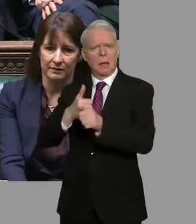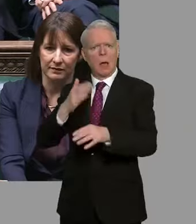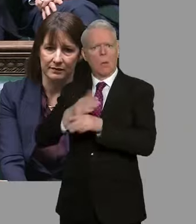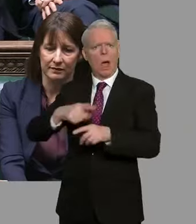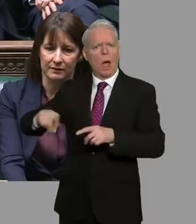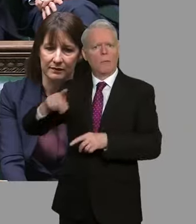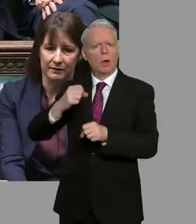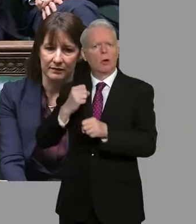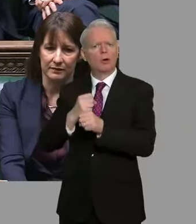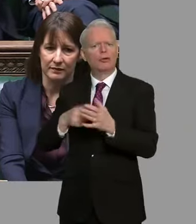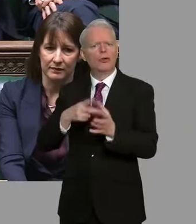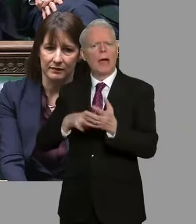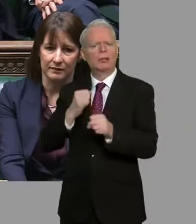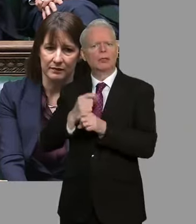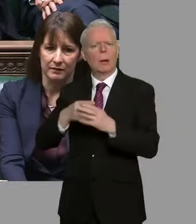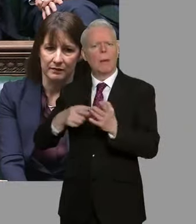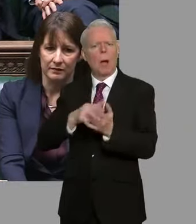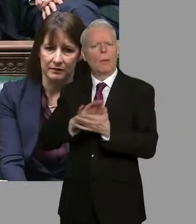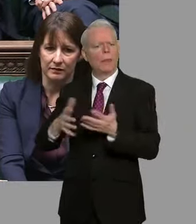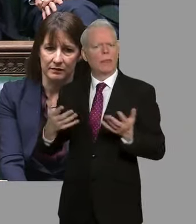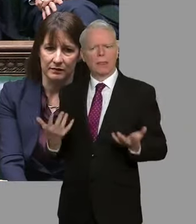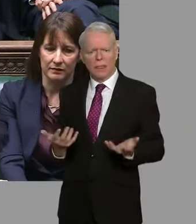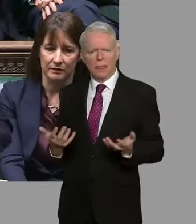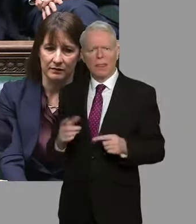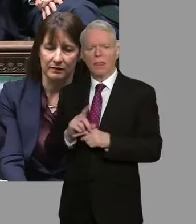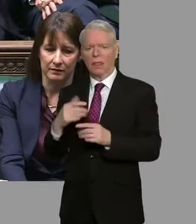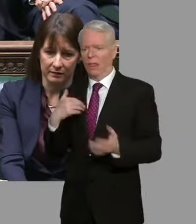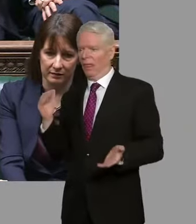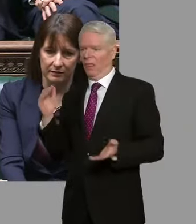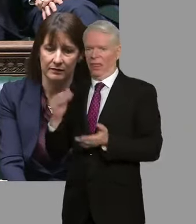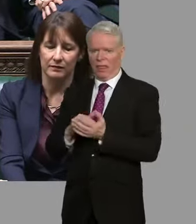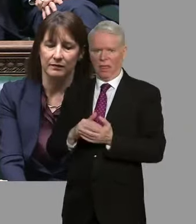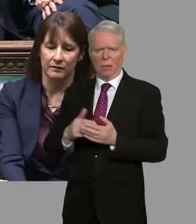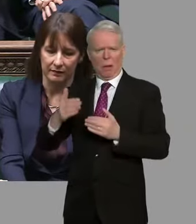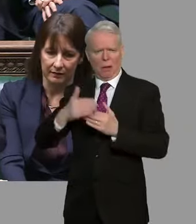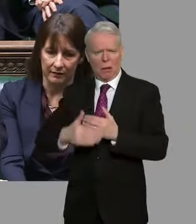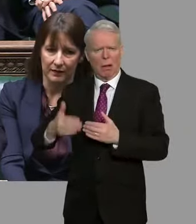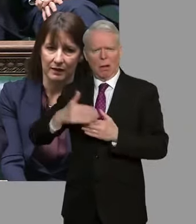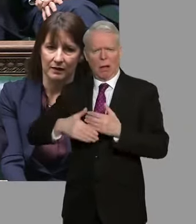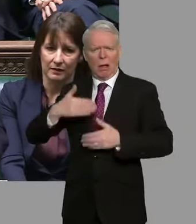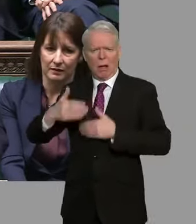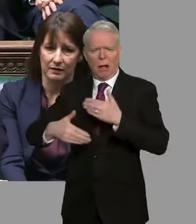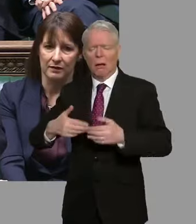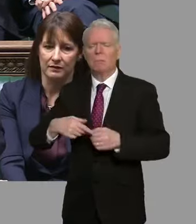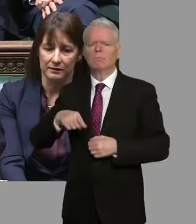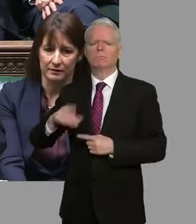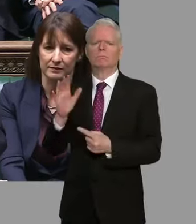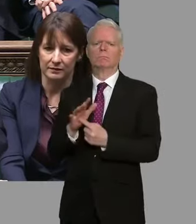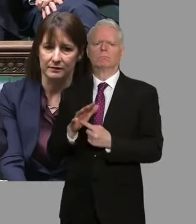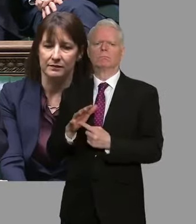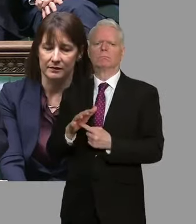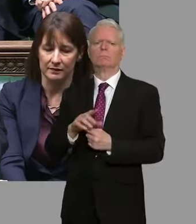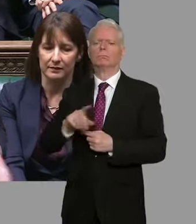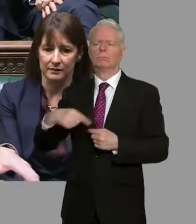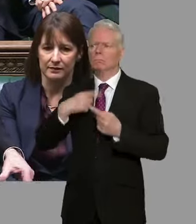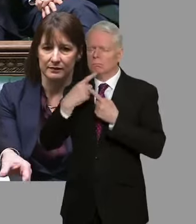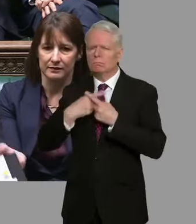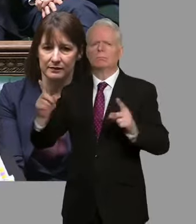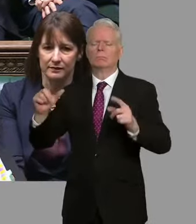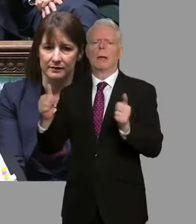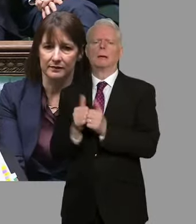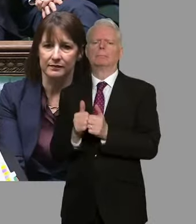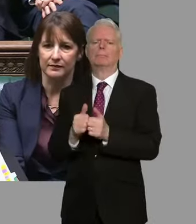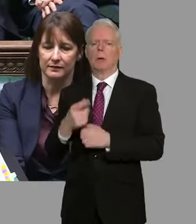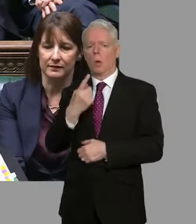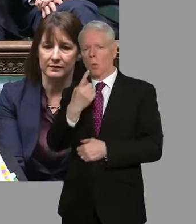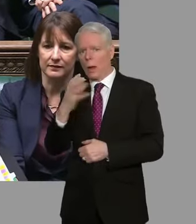jointly funding Project Willow to find a viable long-term future. It is a really serious point. I take it very seriously, and we'll do everything we can to make sure